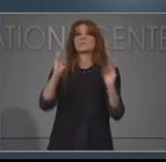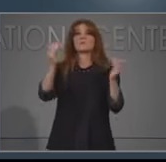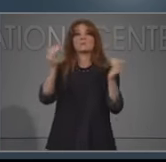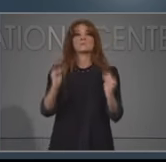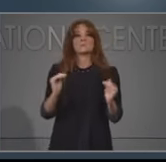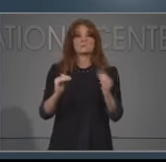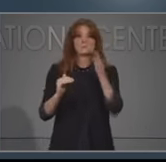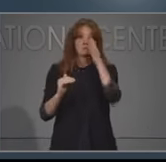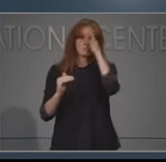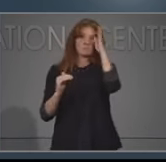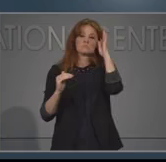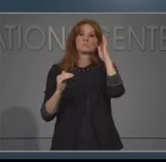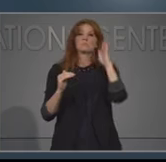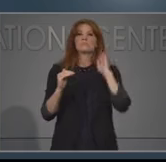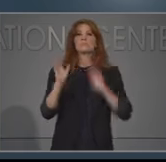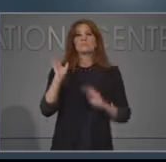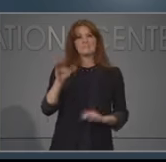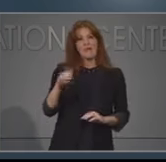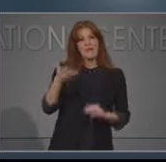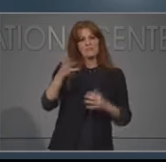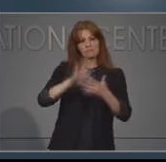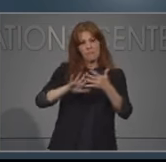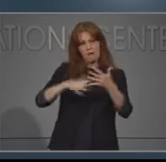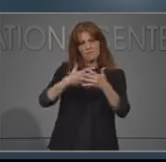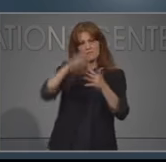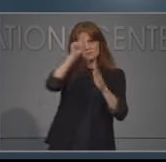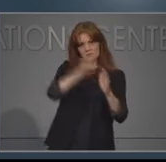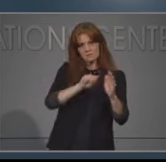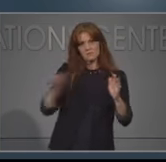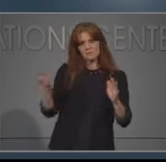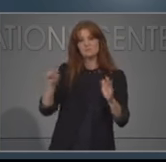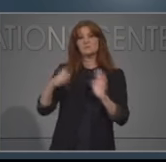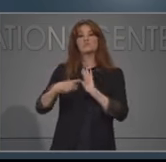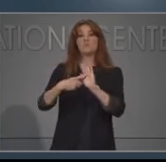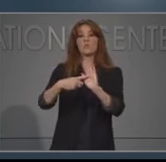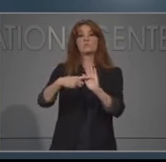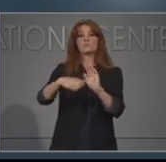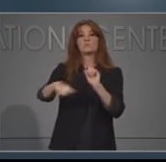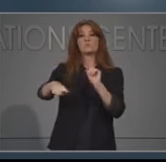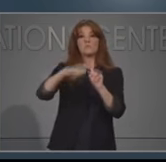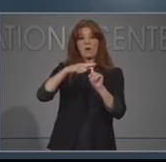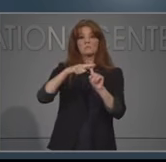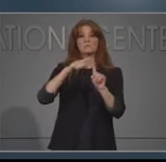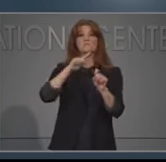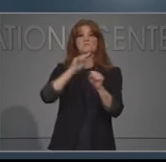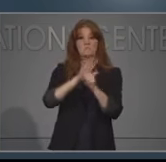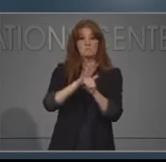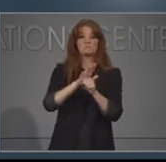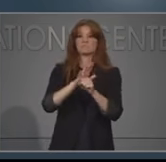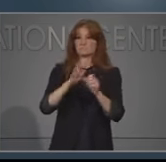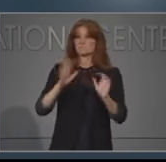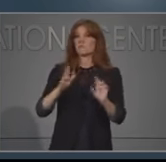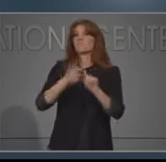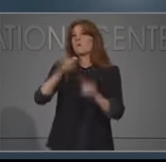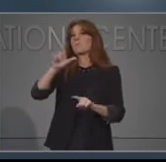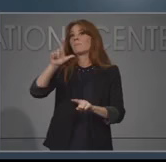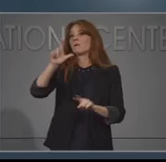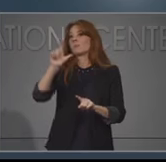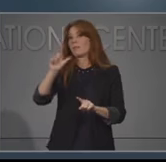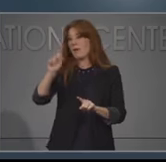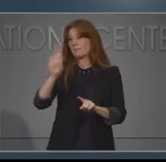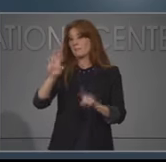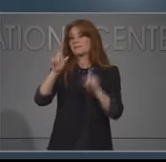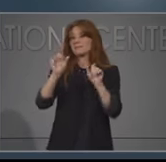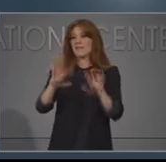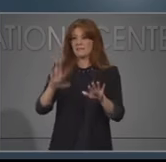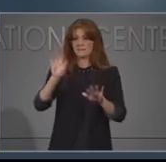on, this next graph shows our laboratory confirmed tests. I draw your attention again to that yellow line,